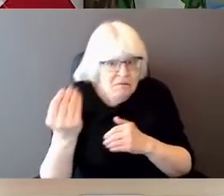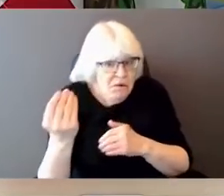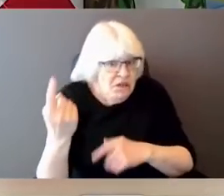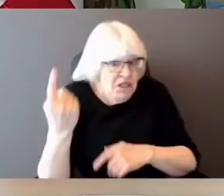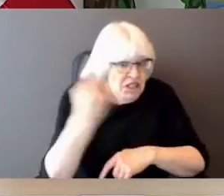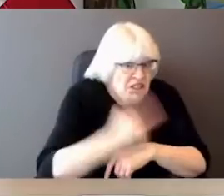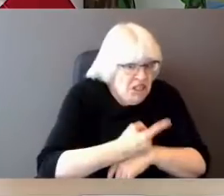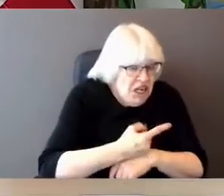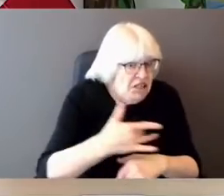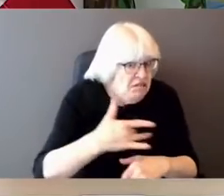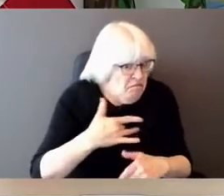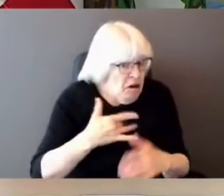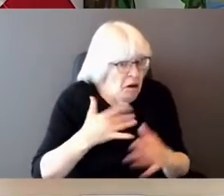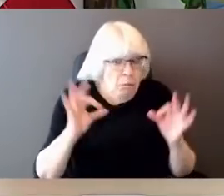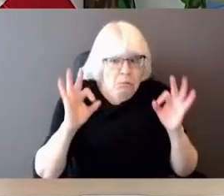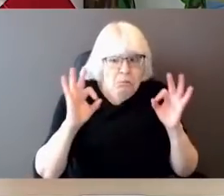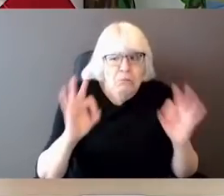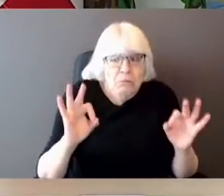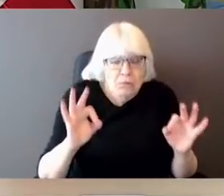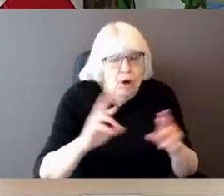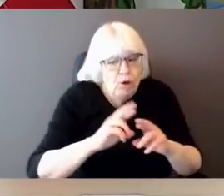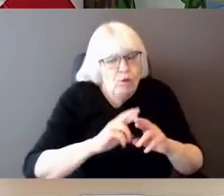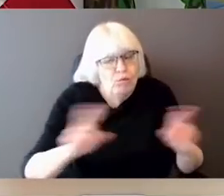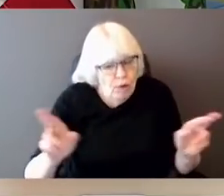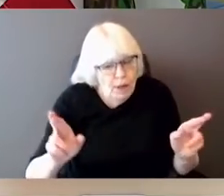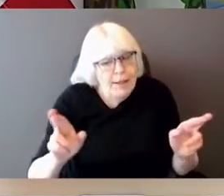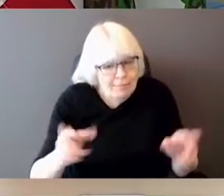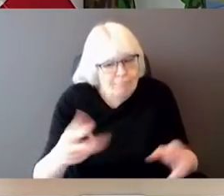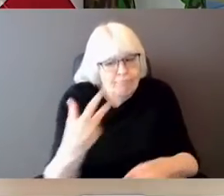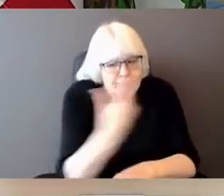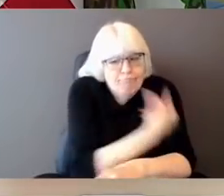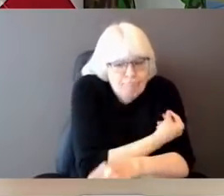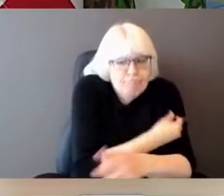the vaccine or your booster.